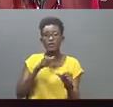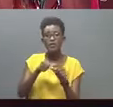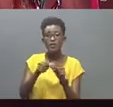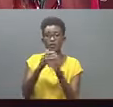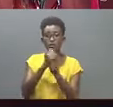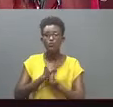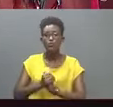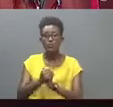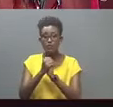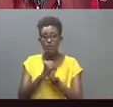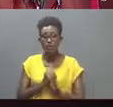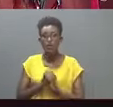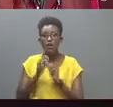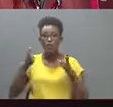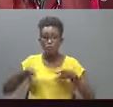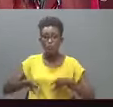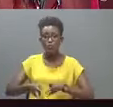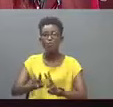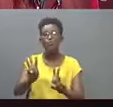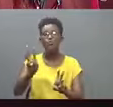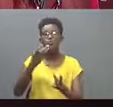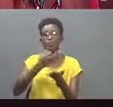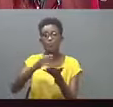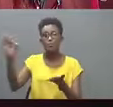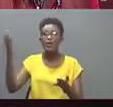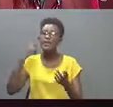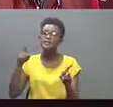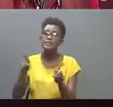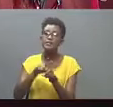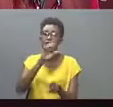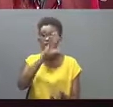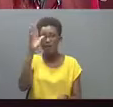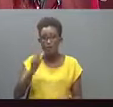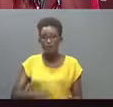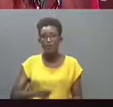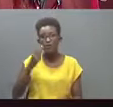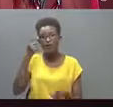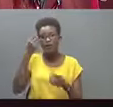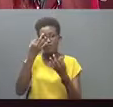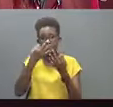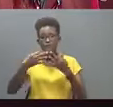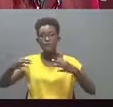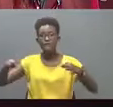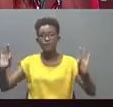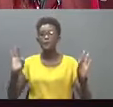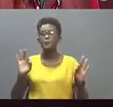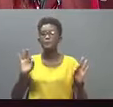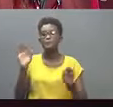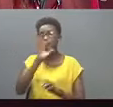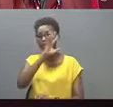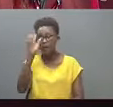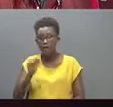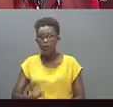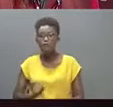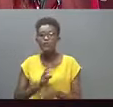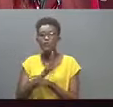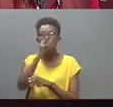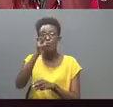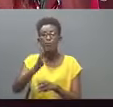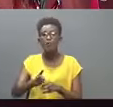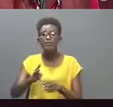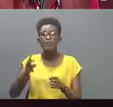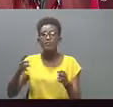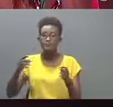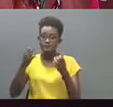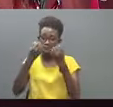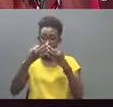dukeneye kurinda Africa mu buryo bw'umwuka. Africa shall be free. Afrika izaba umudendezo. Africa shall prosper. Afrika izatera imbere. In